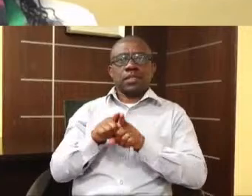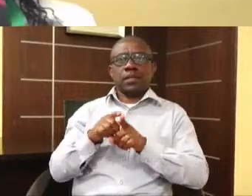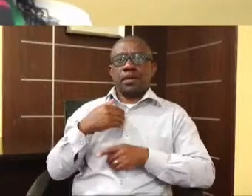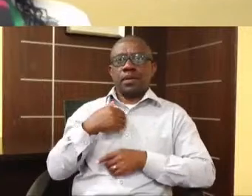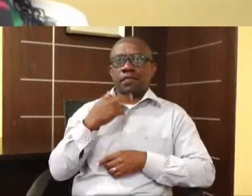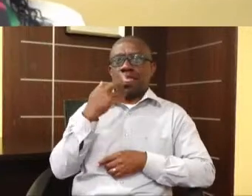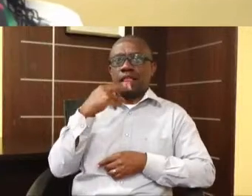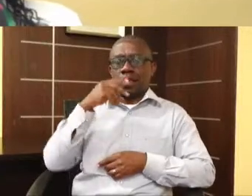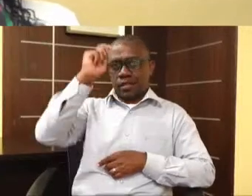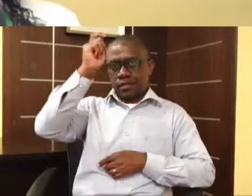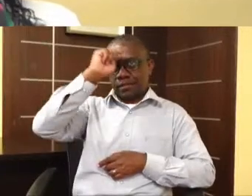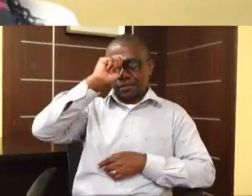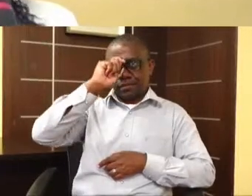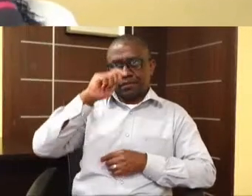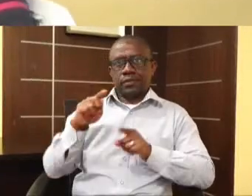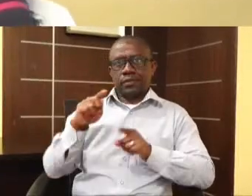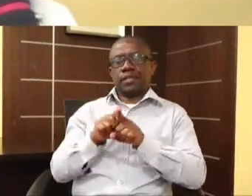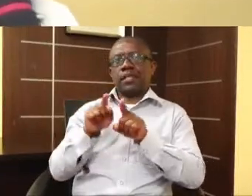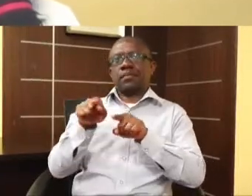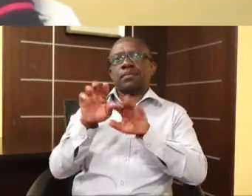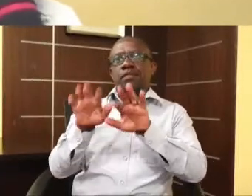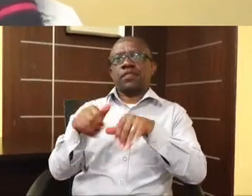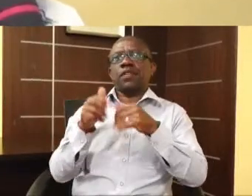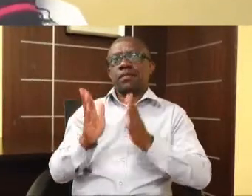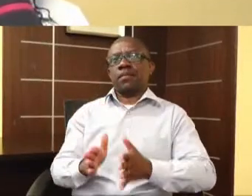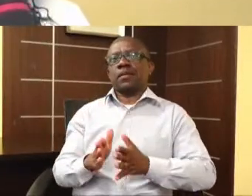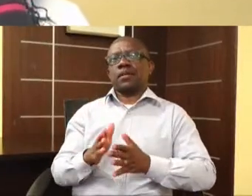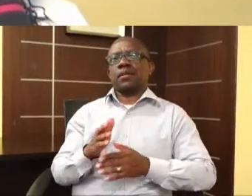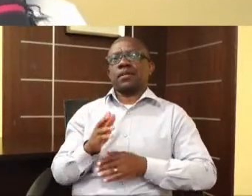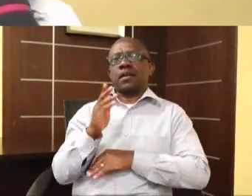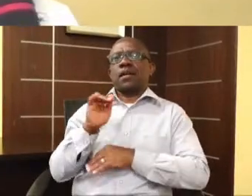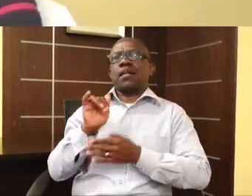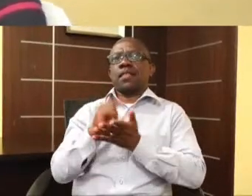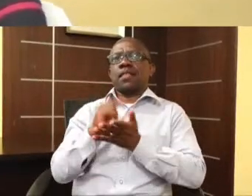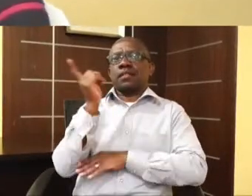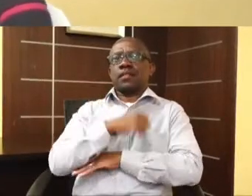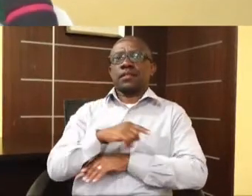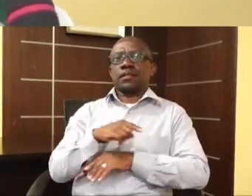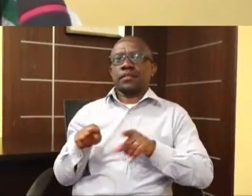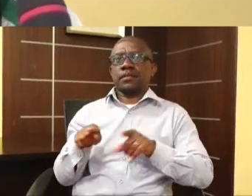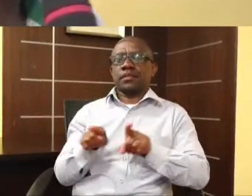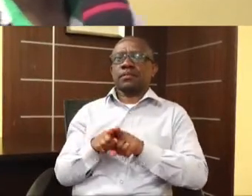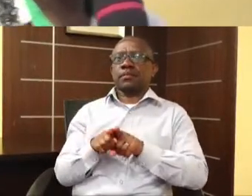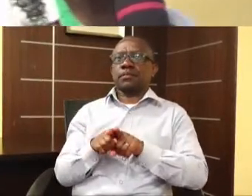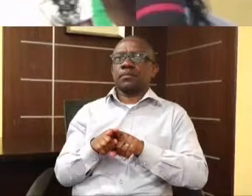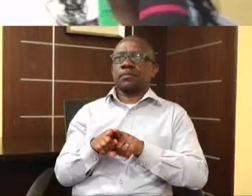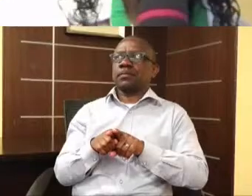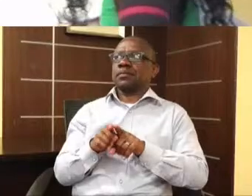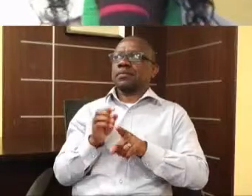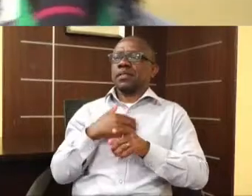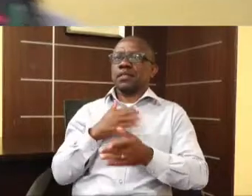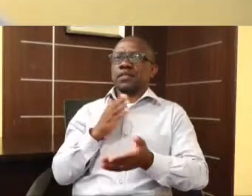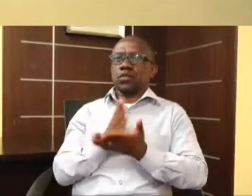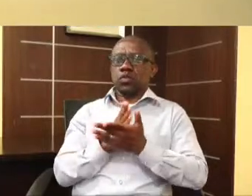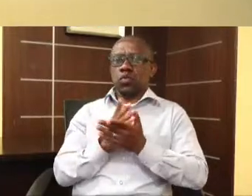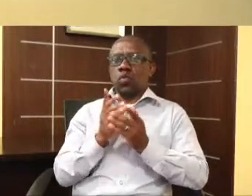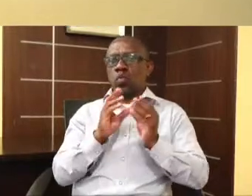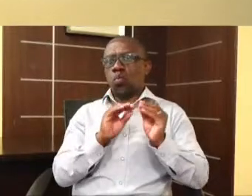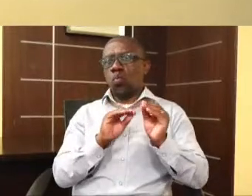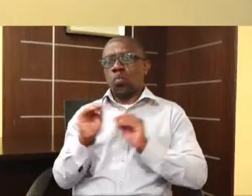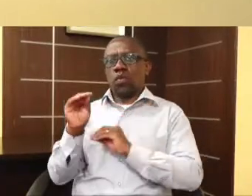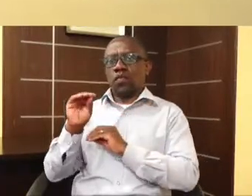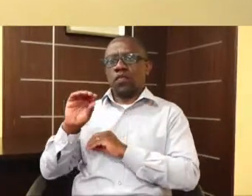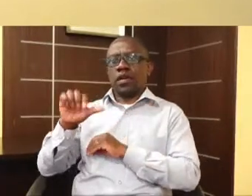not even have said alikuwa farmer that day, and they really went to Kajiado County to